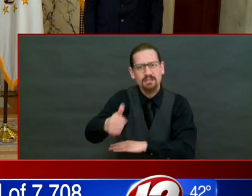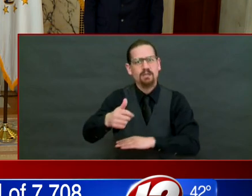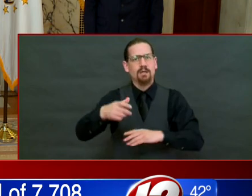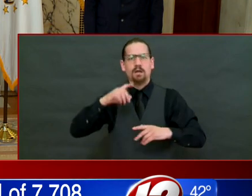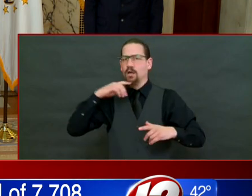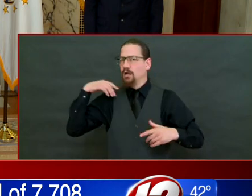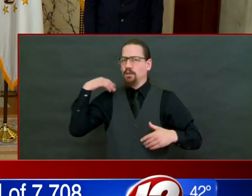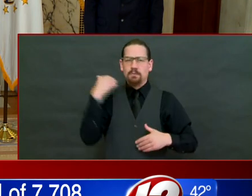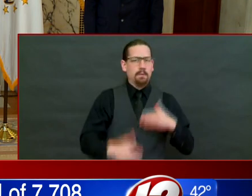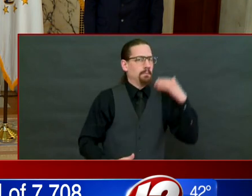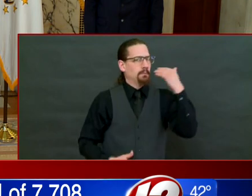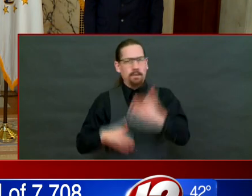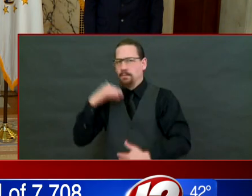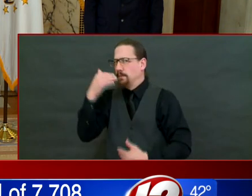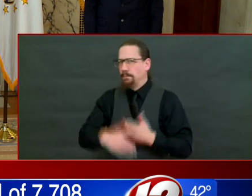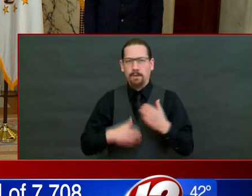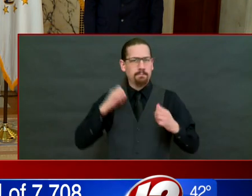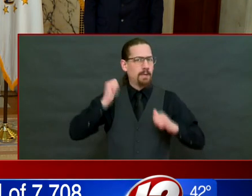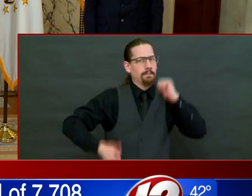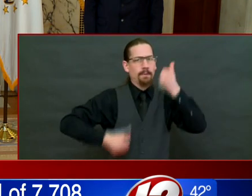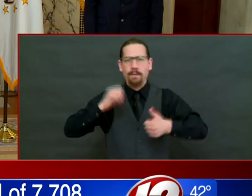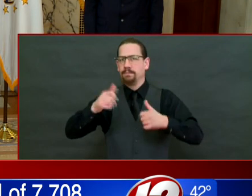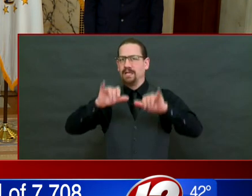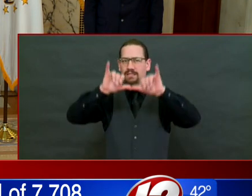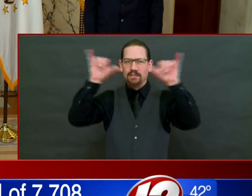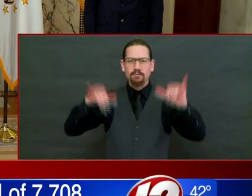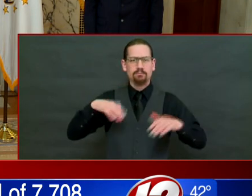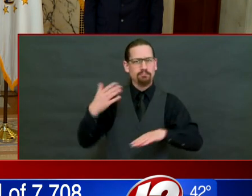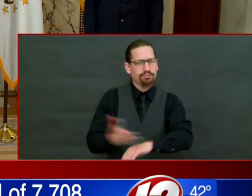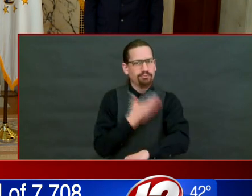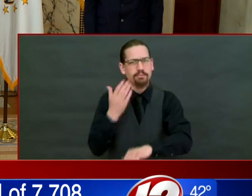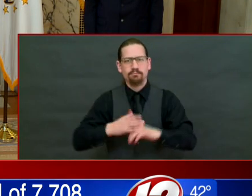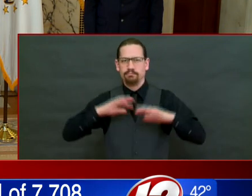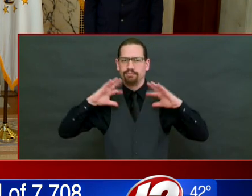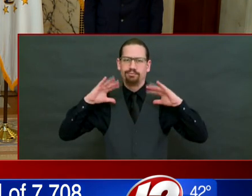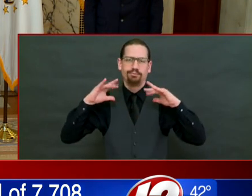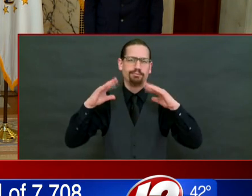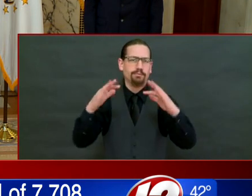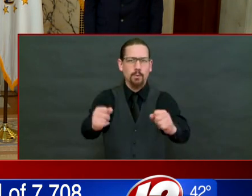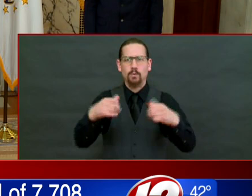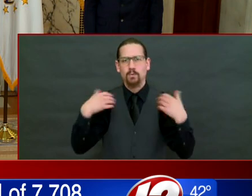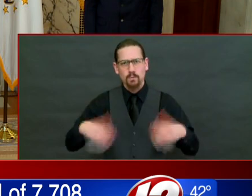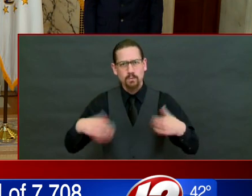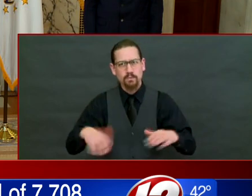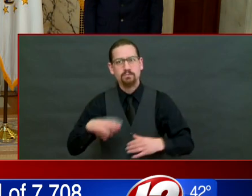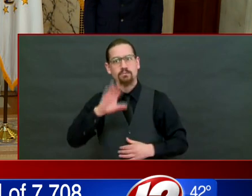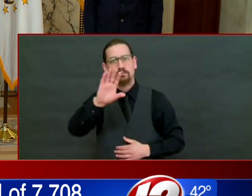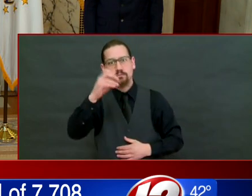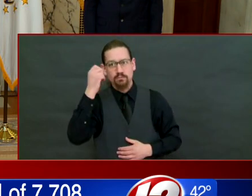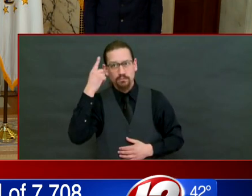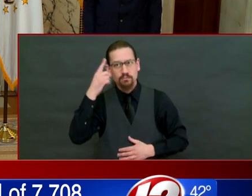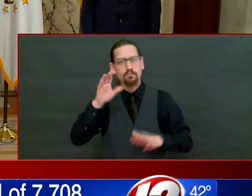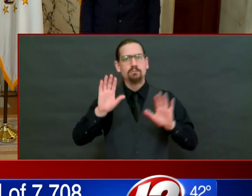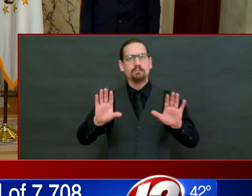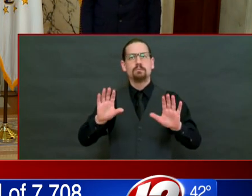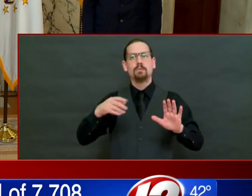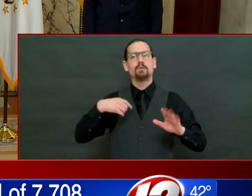work unless I'm sure we're ready and I know we've got a system in place to take care of